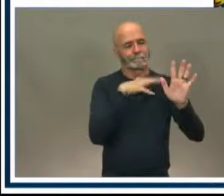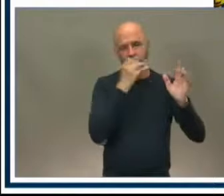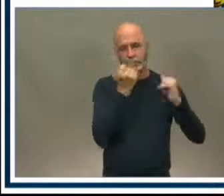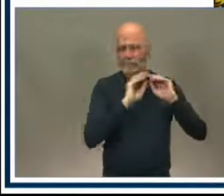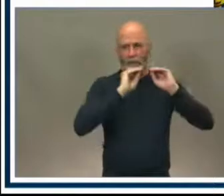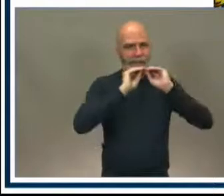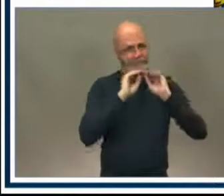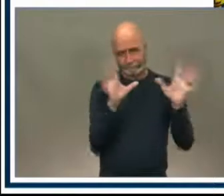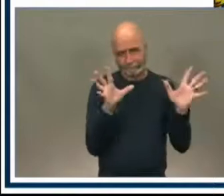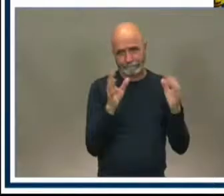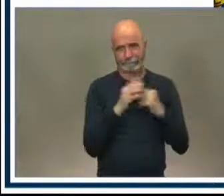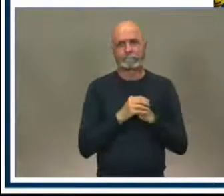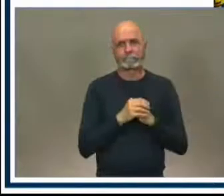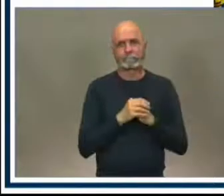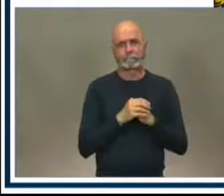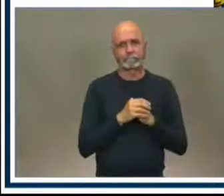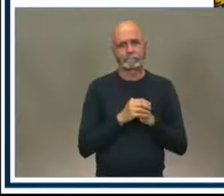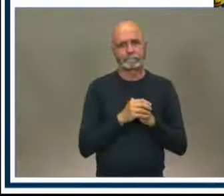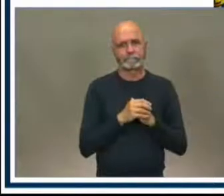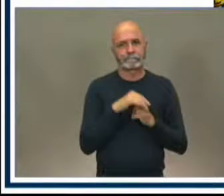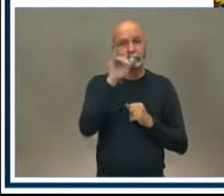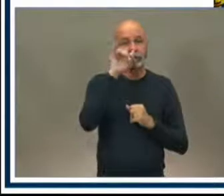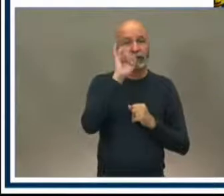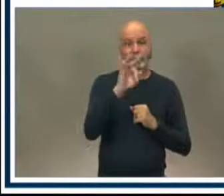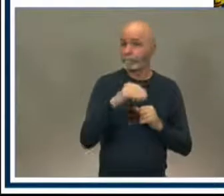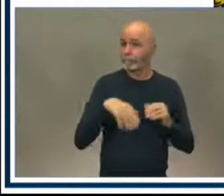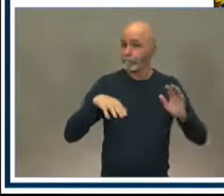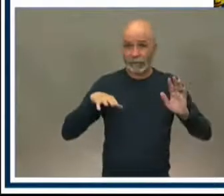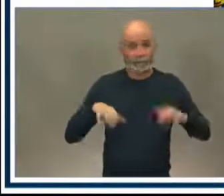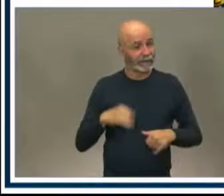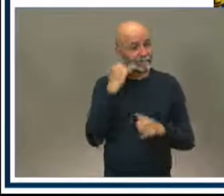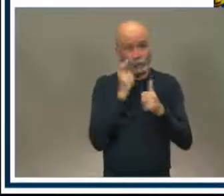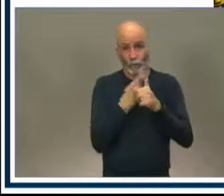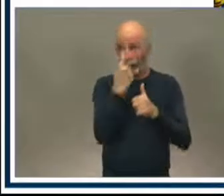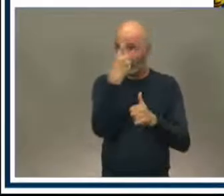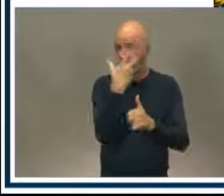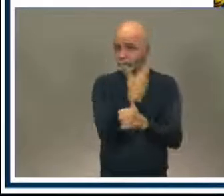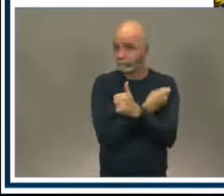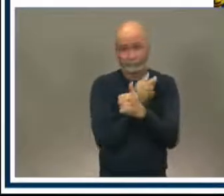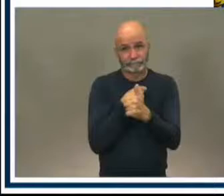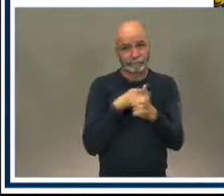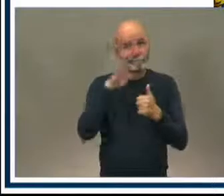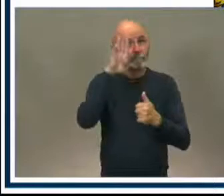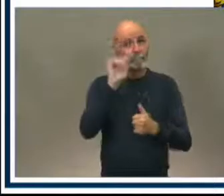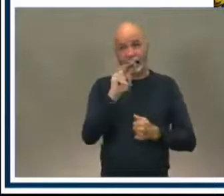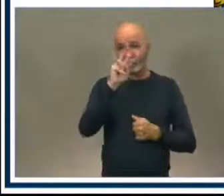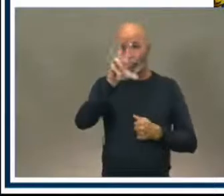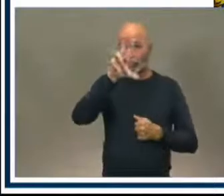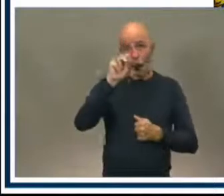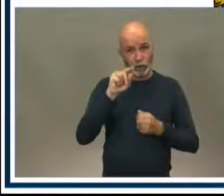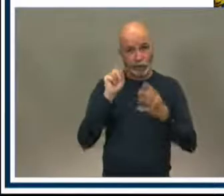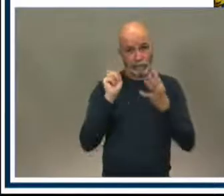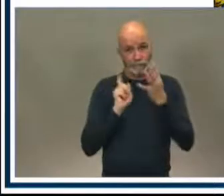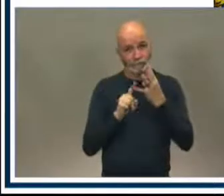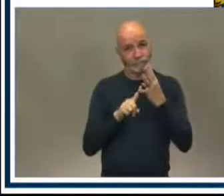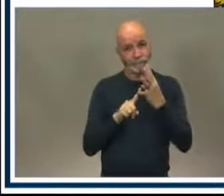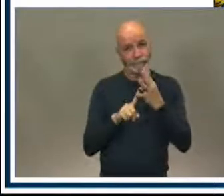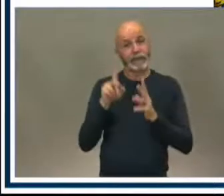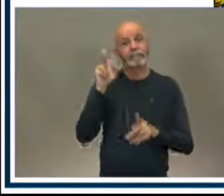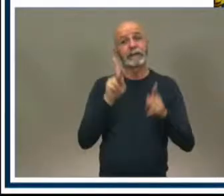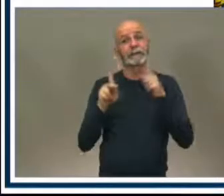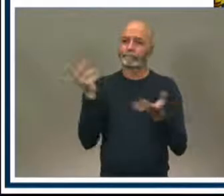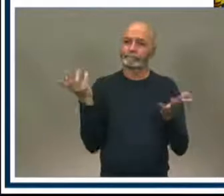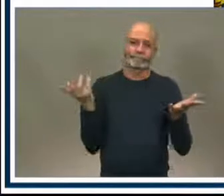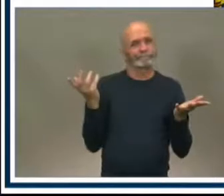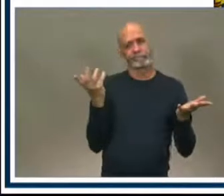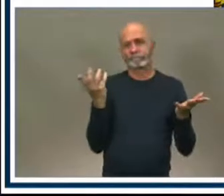it's my understanding that if you don't get at least one shot by the 30th, you will be placed on administrative leave. What if I came to you on December 1st and